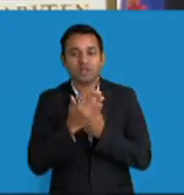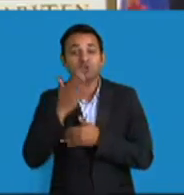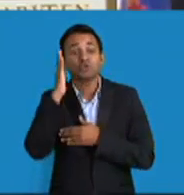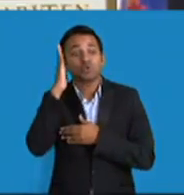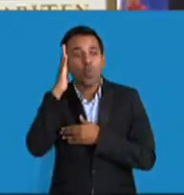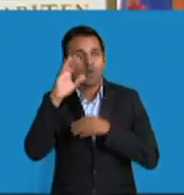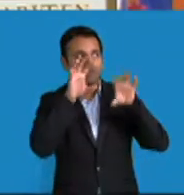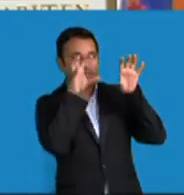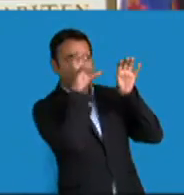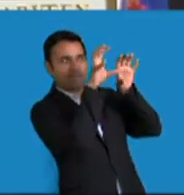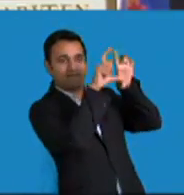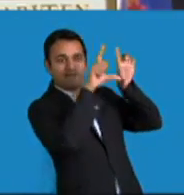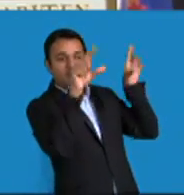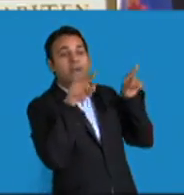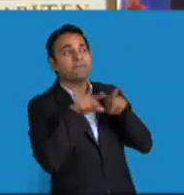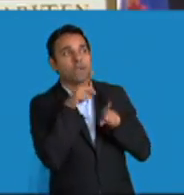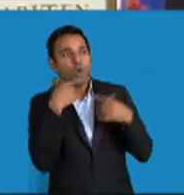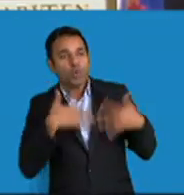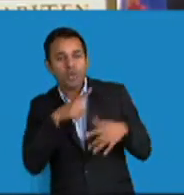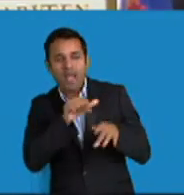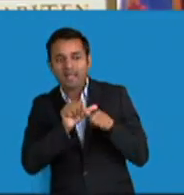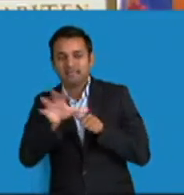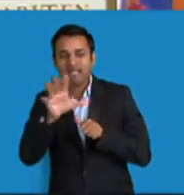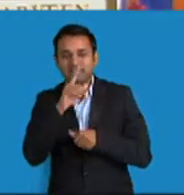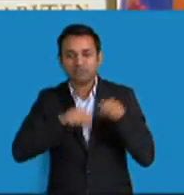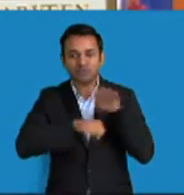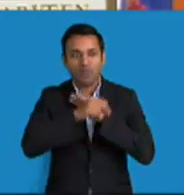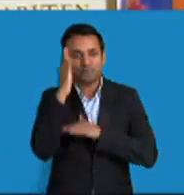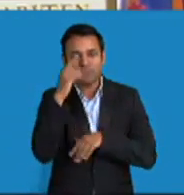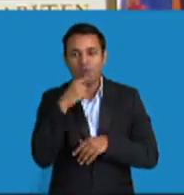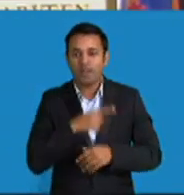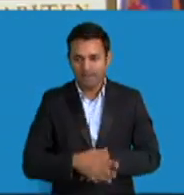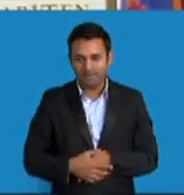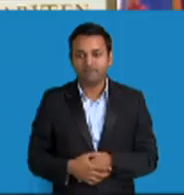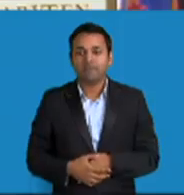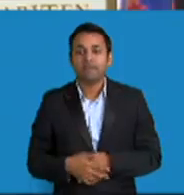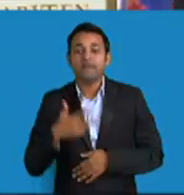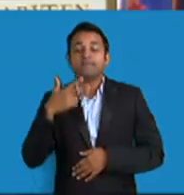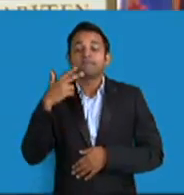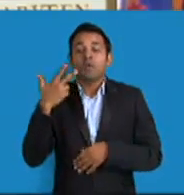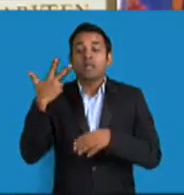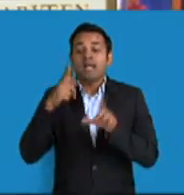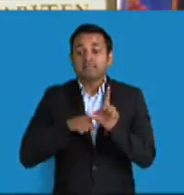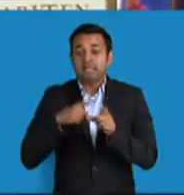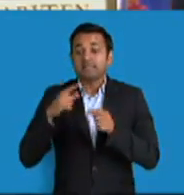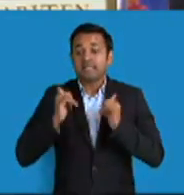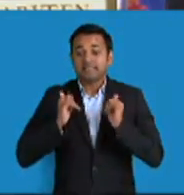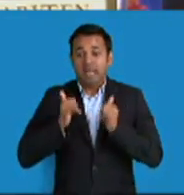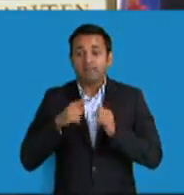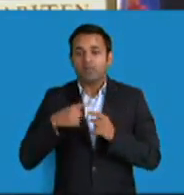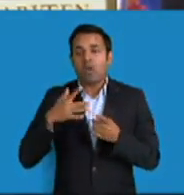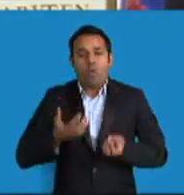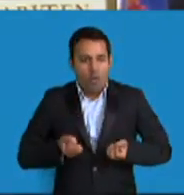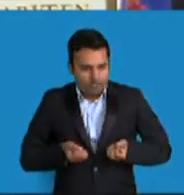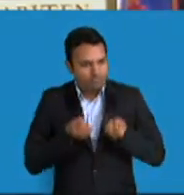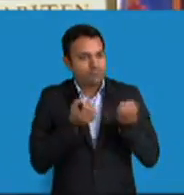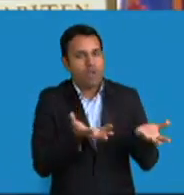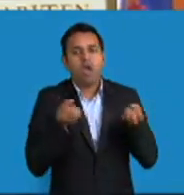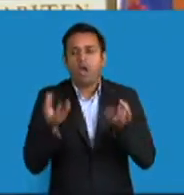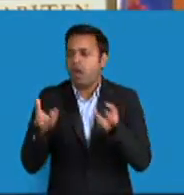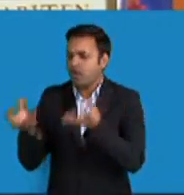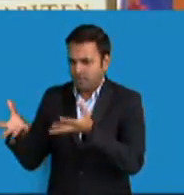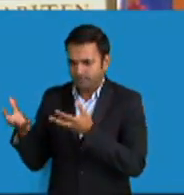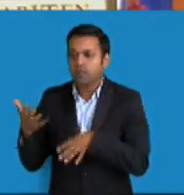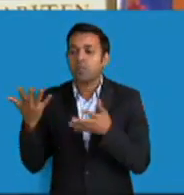Speaker. Madam Speaker, for Year 8 examination, we provided a gold star for the top performing school, along